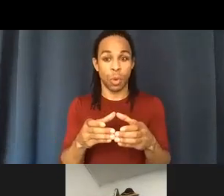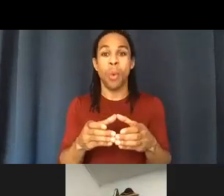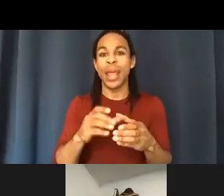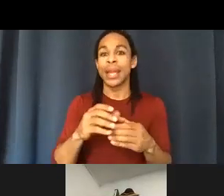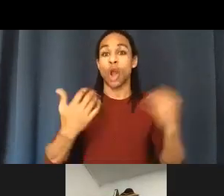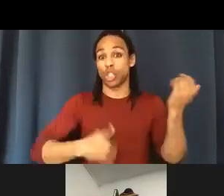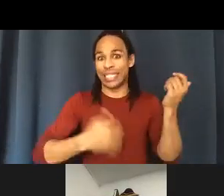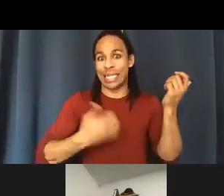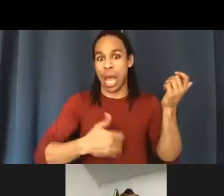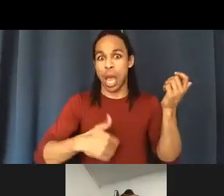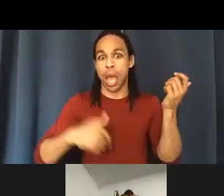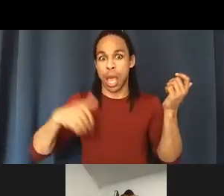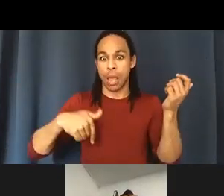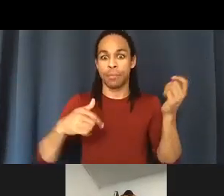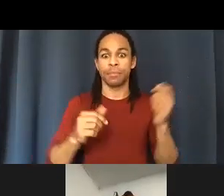movement.